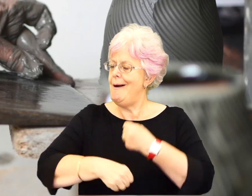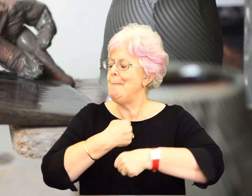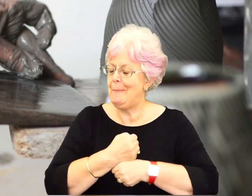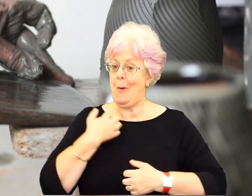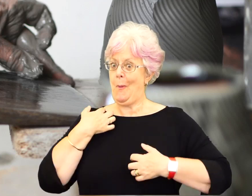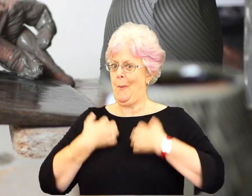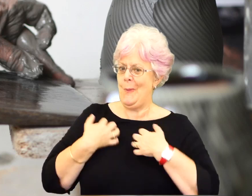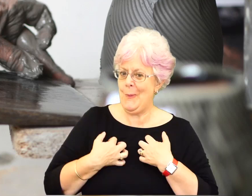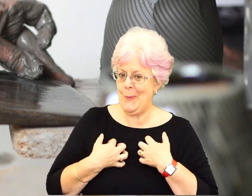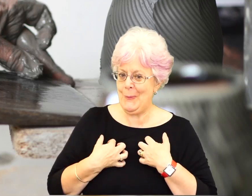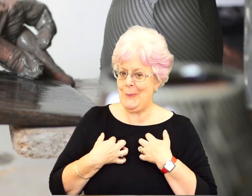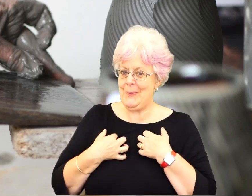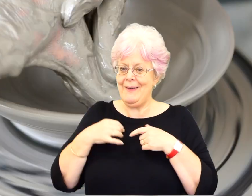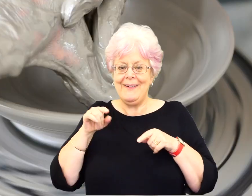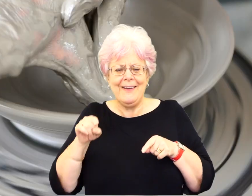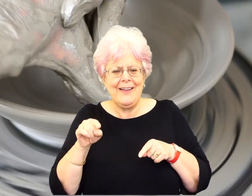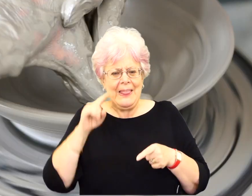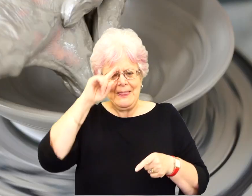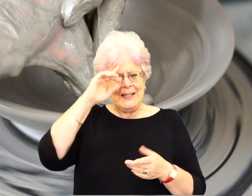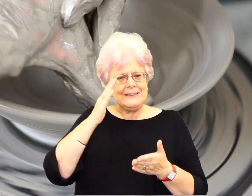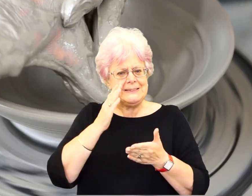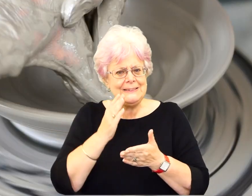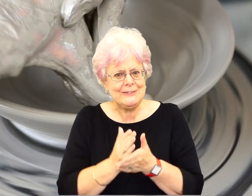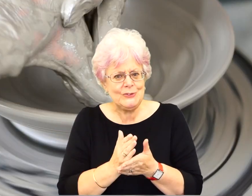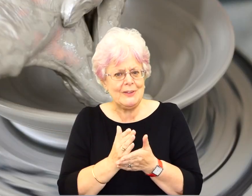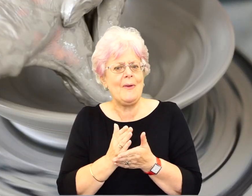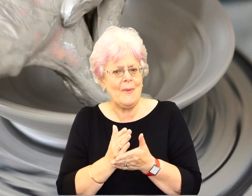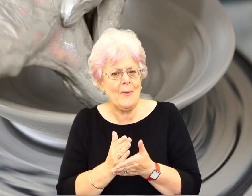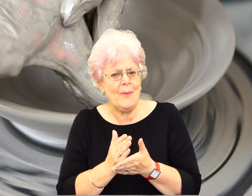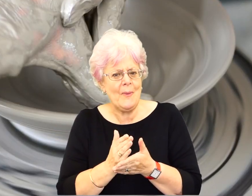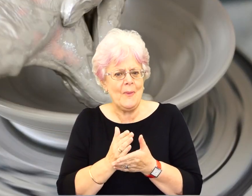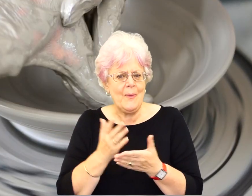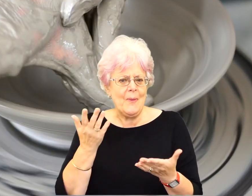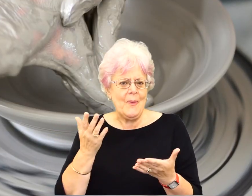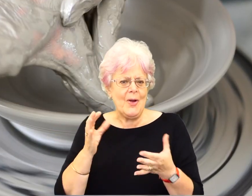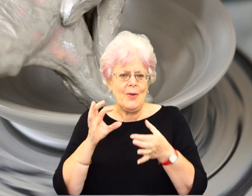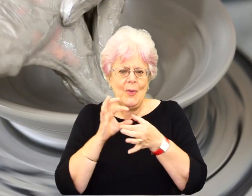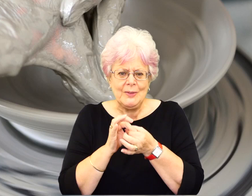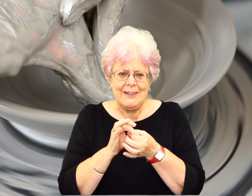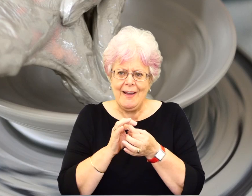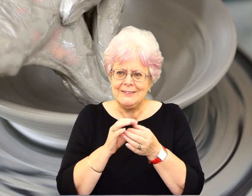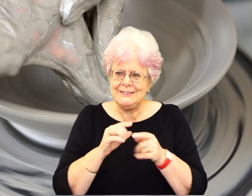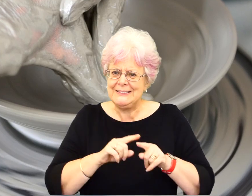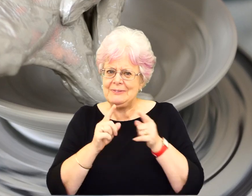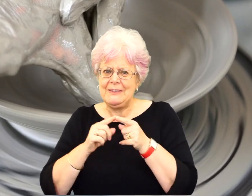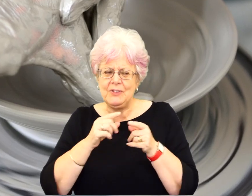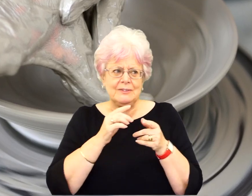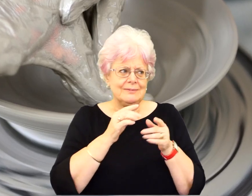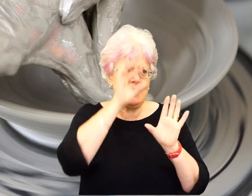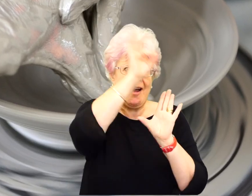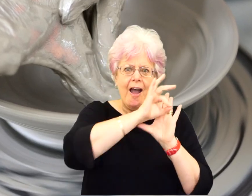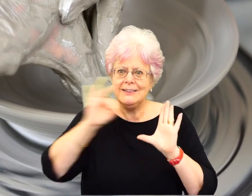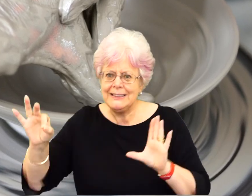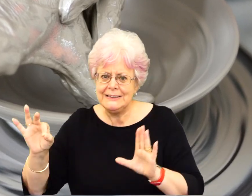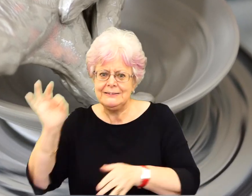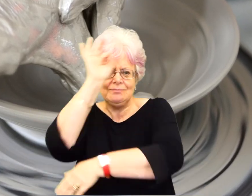decision, and then contacted one of my best friends, an architect. So I said, if you were building something,